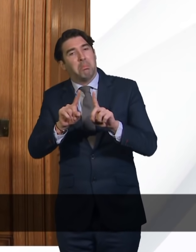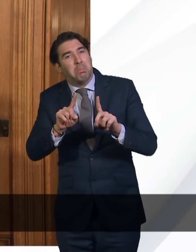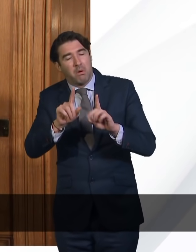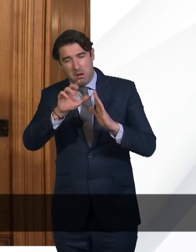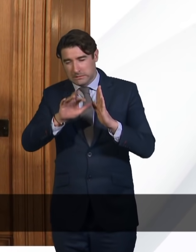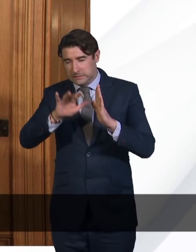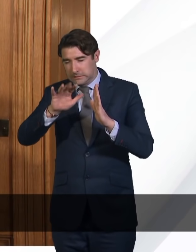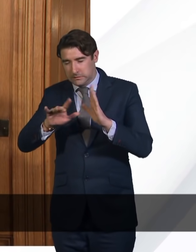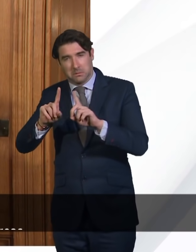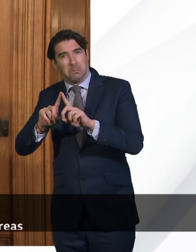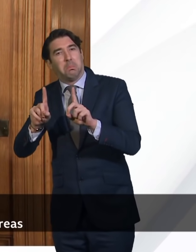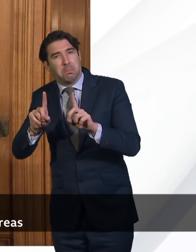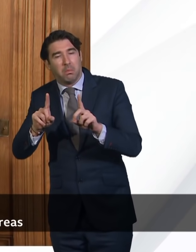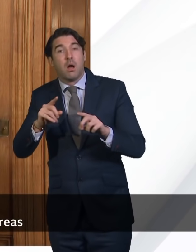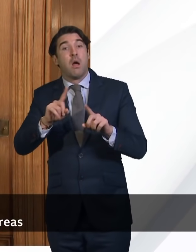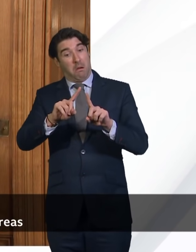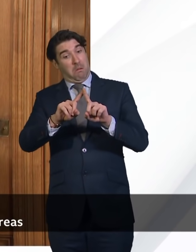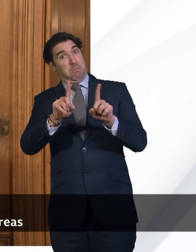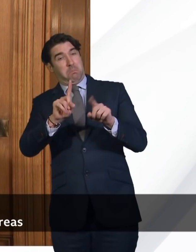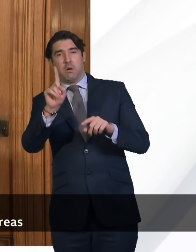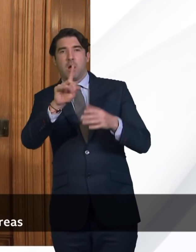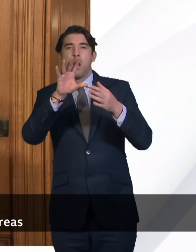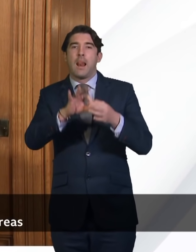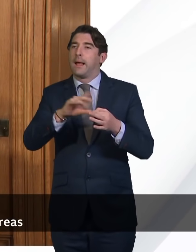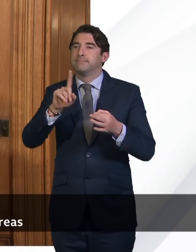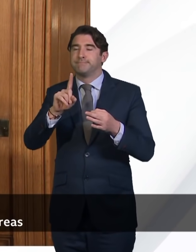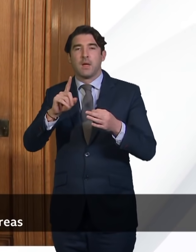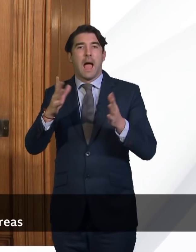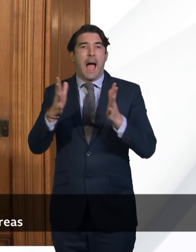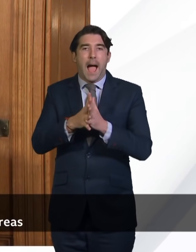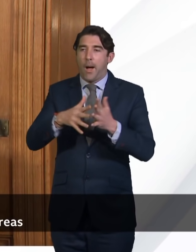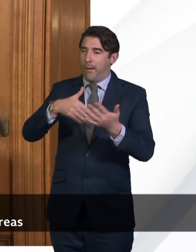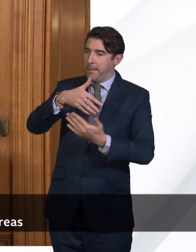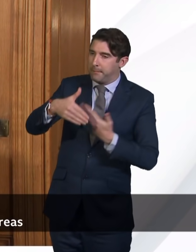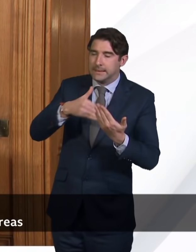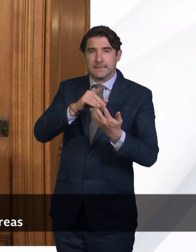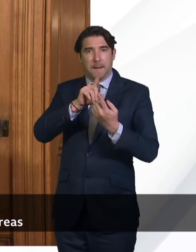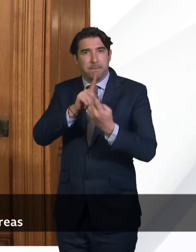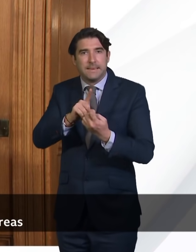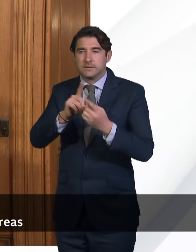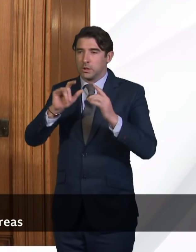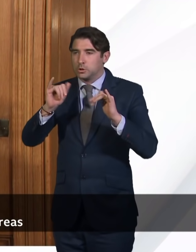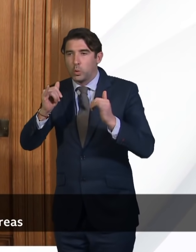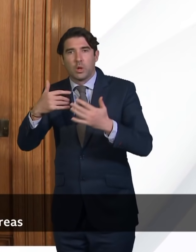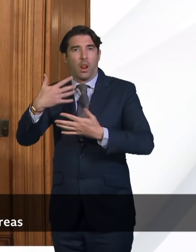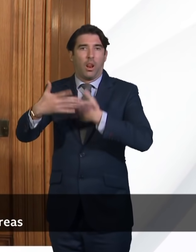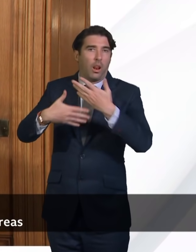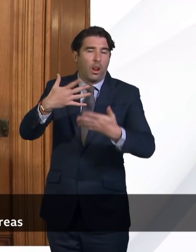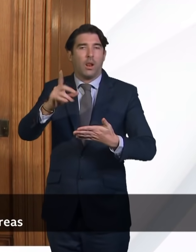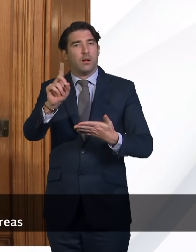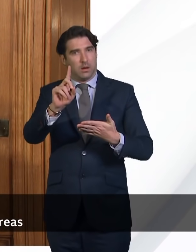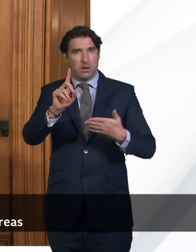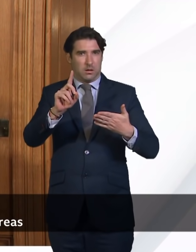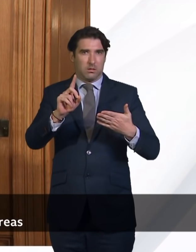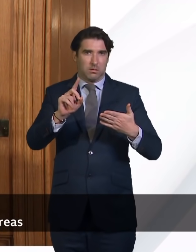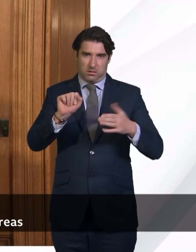actually operated, how people socialise in different spaces, which do vary. They genuinely vary between different countries. And then some of it will be to do with what seems to